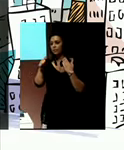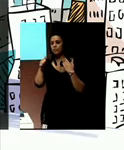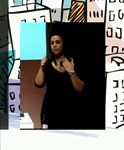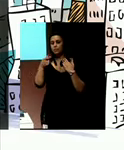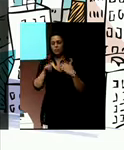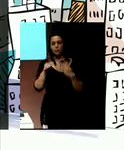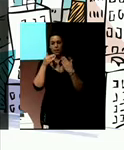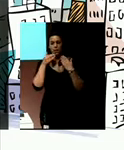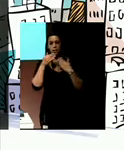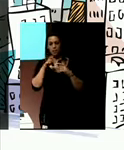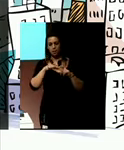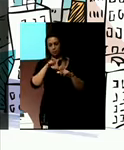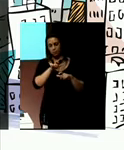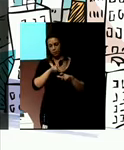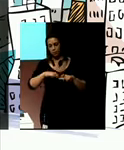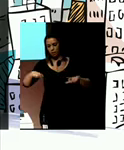Congress,